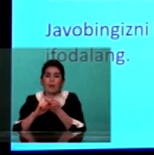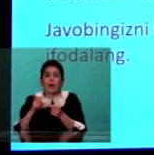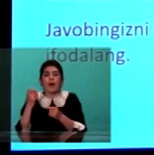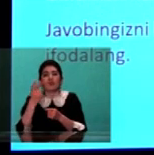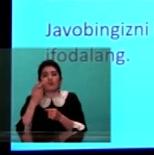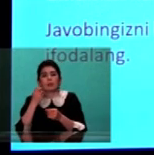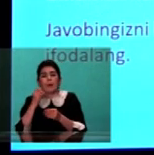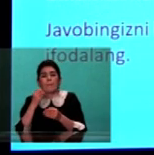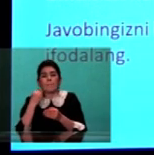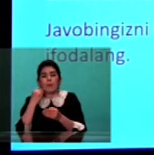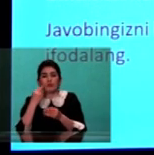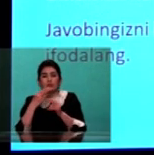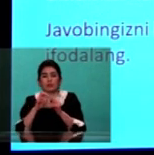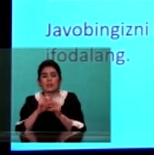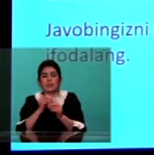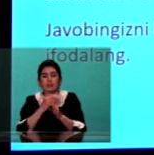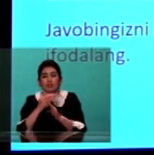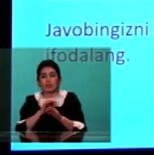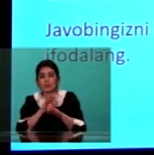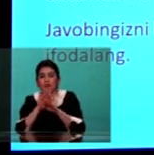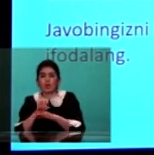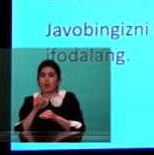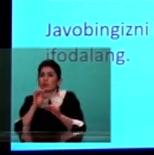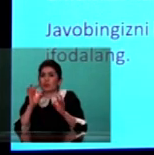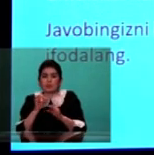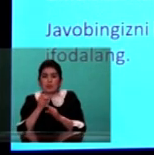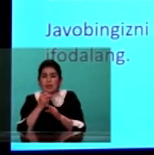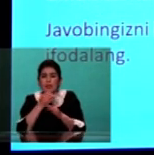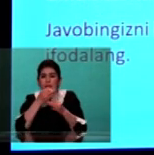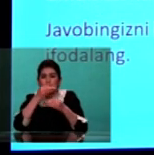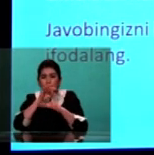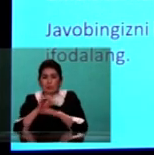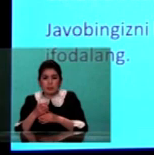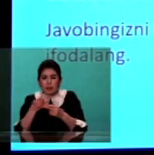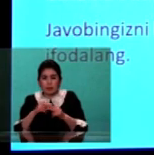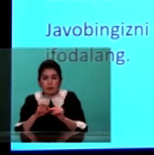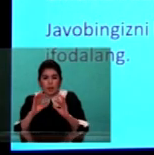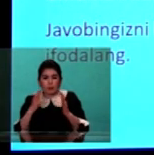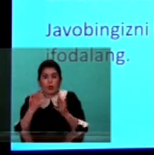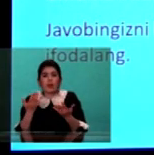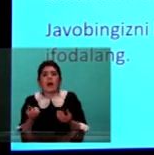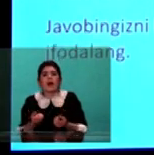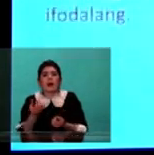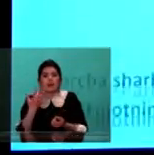ikkinchisi mahsulot kech yetkazib kelinishi yoki umuman kelmasligi ehtimoli qancha?